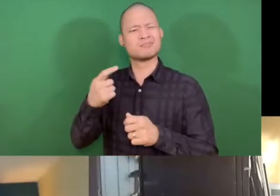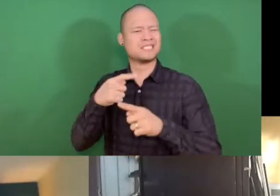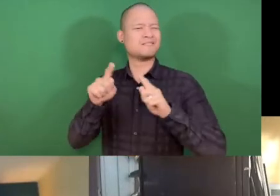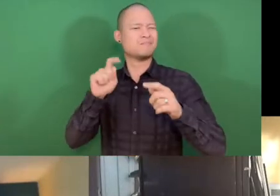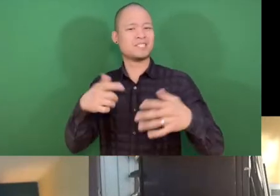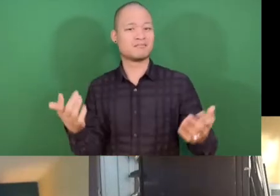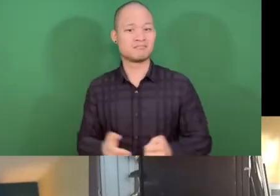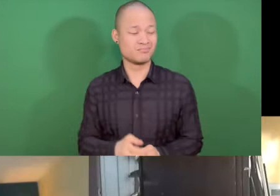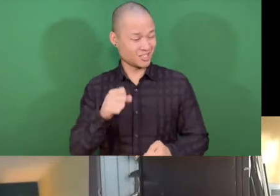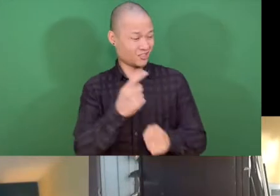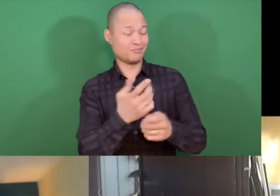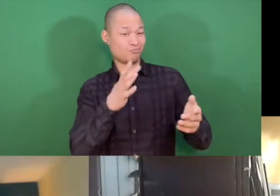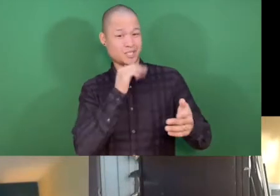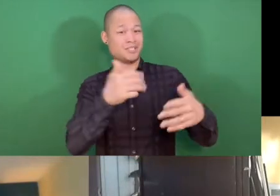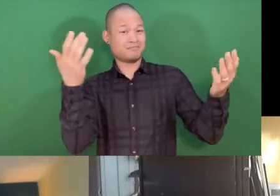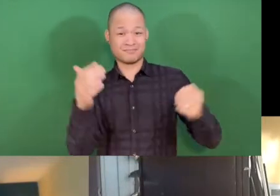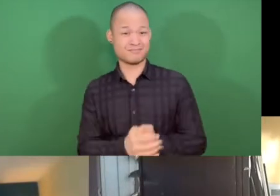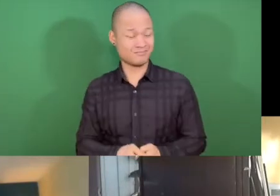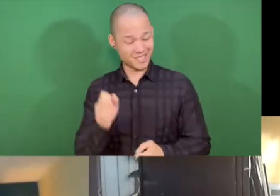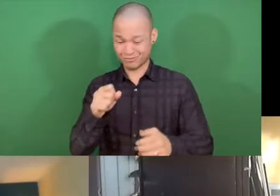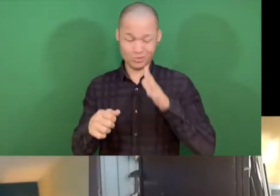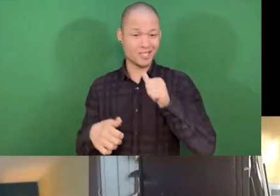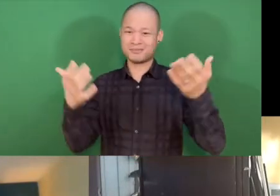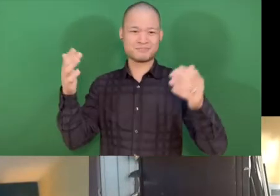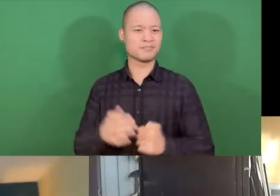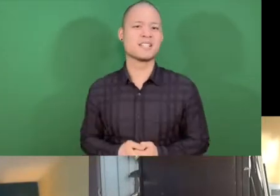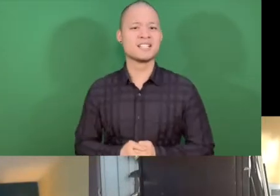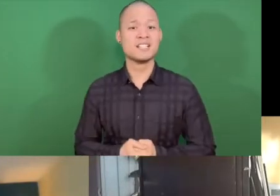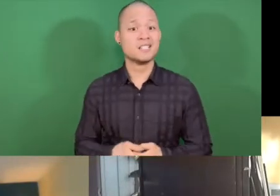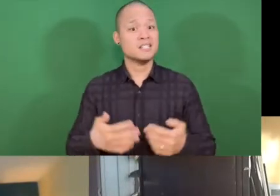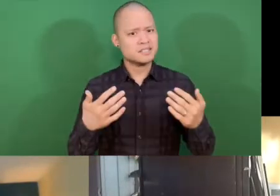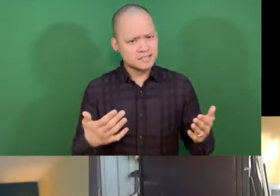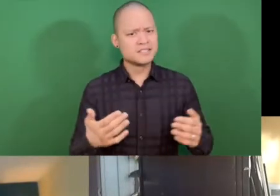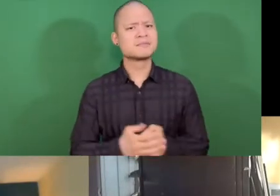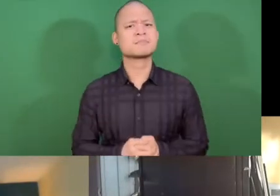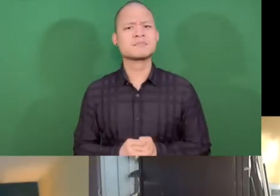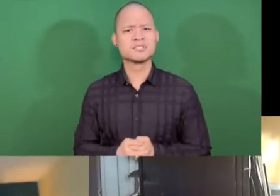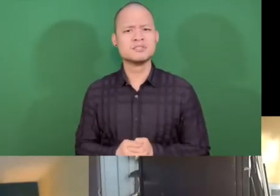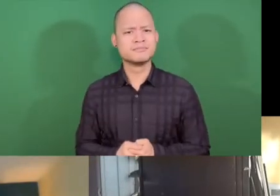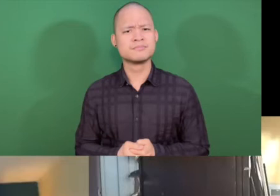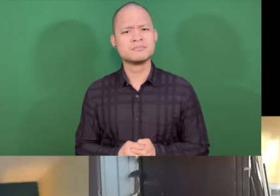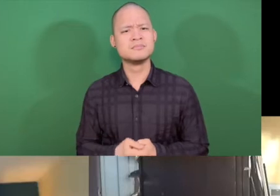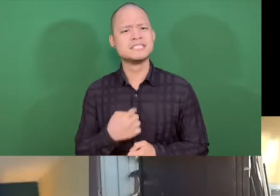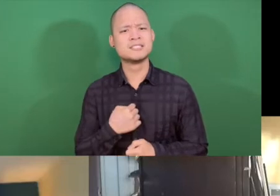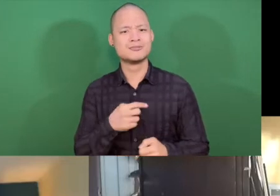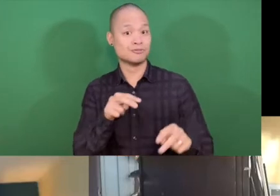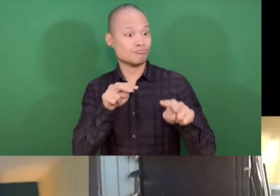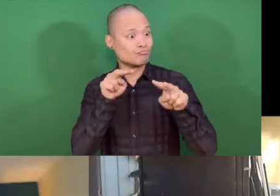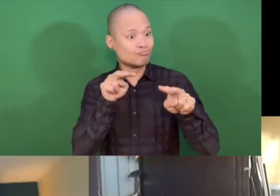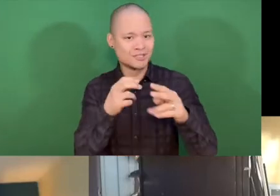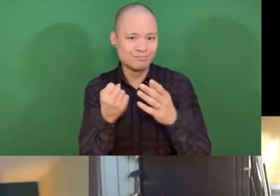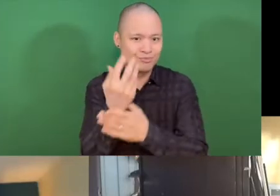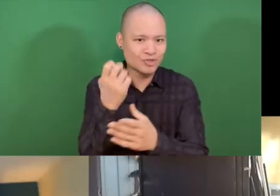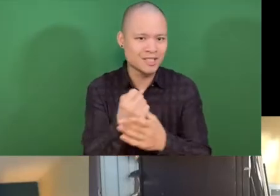different. Or why not? Why not? Well, I'm very much looking forward to spring and